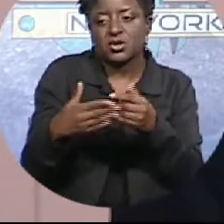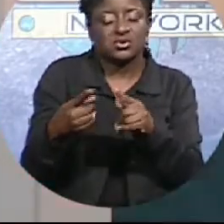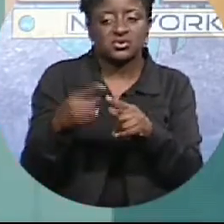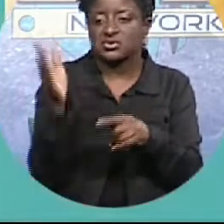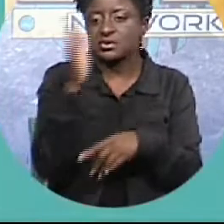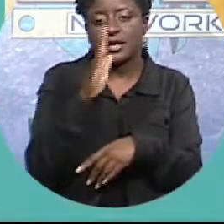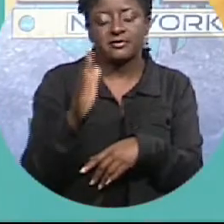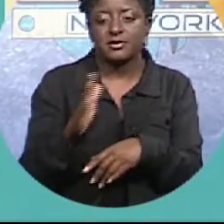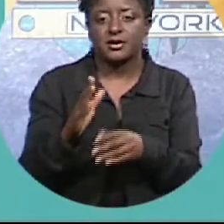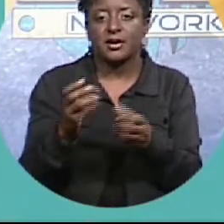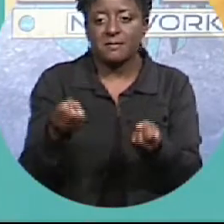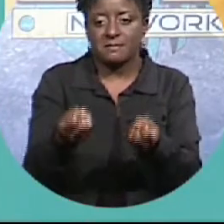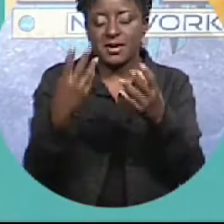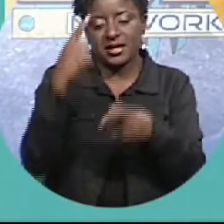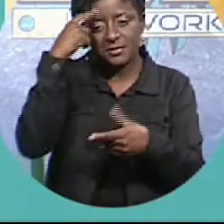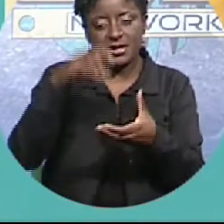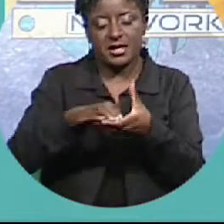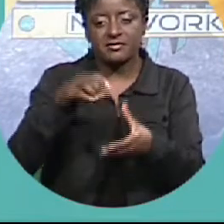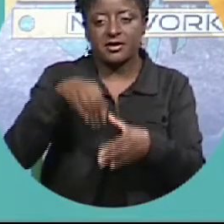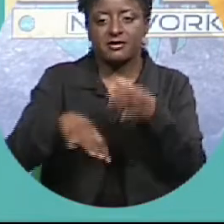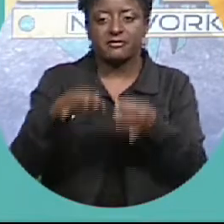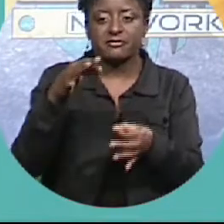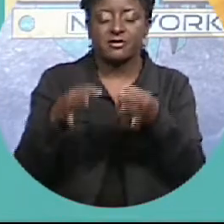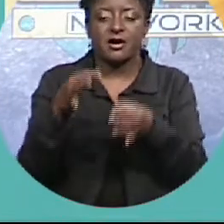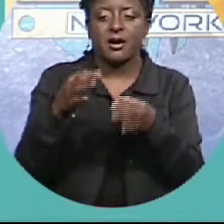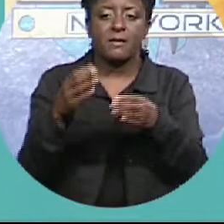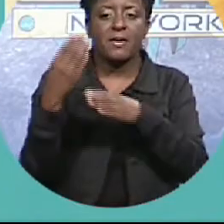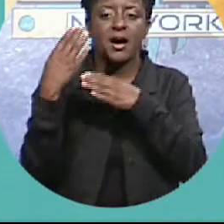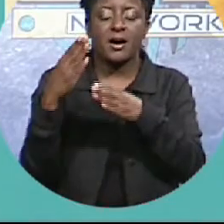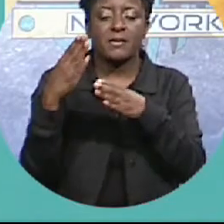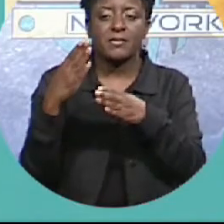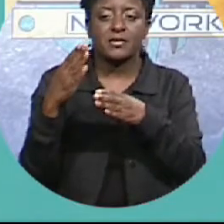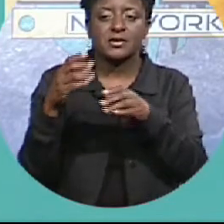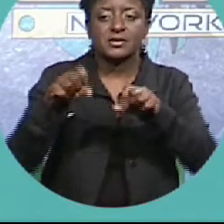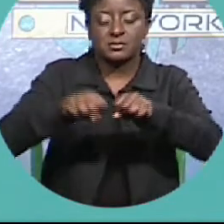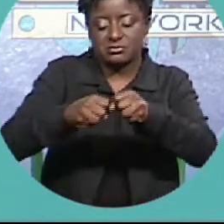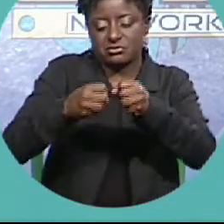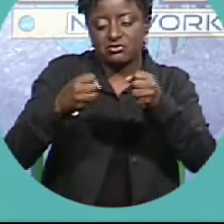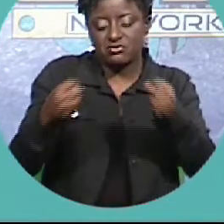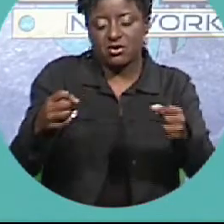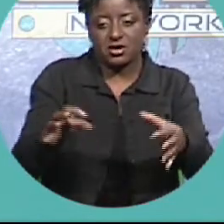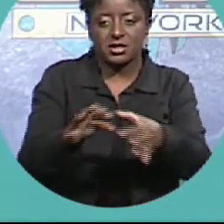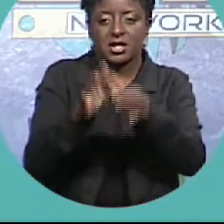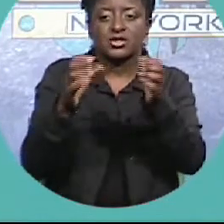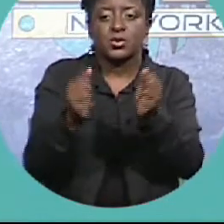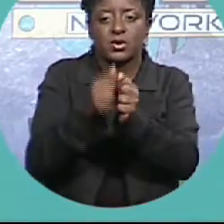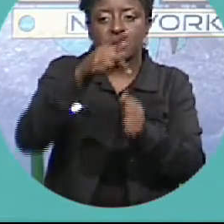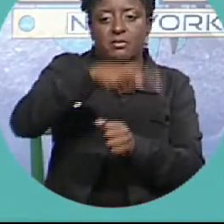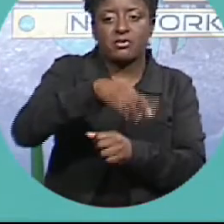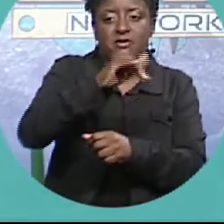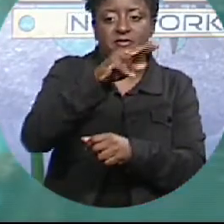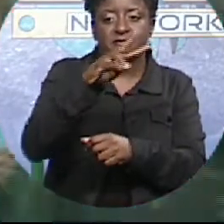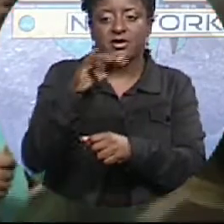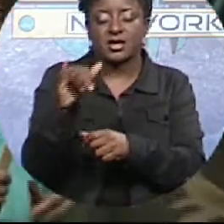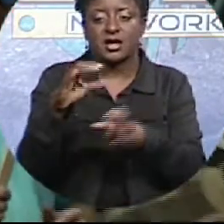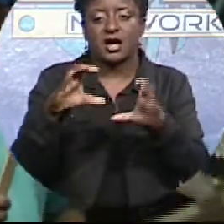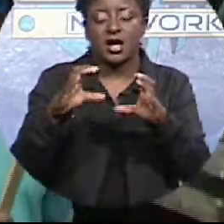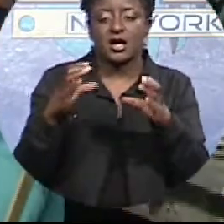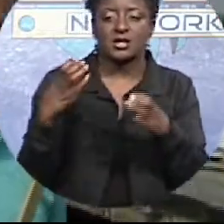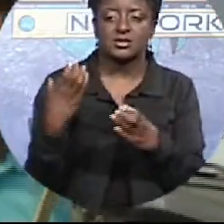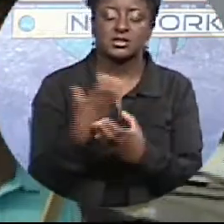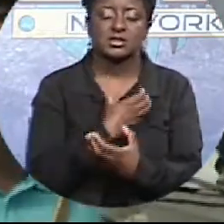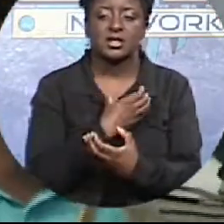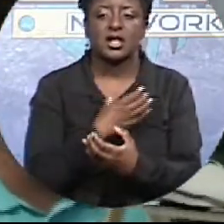Almost never. Many believe that if the Bahamas were to sever its ties with the Privy Council and join the CCJ, this would ensure that a